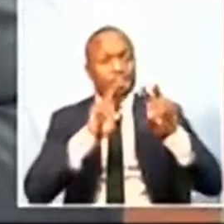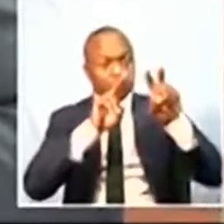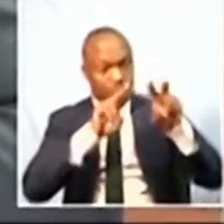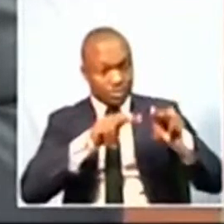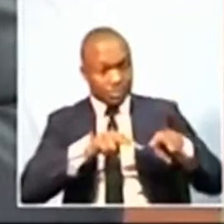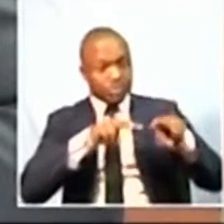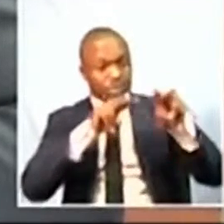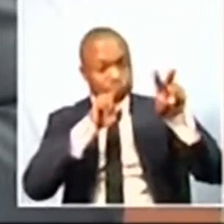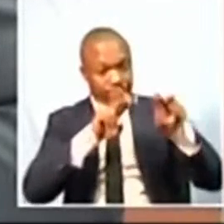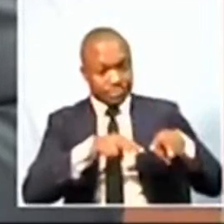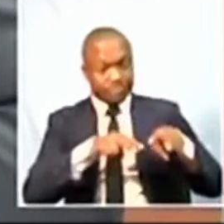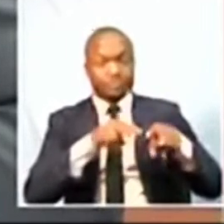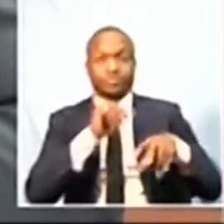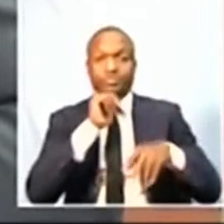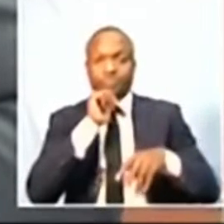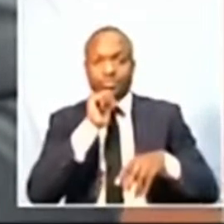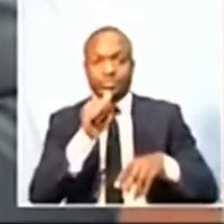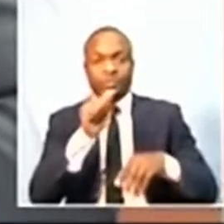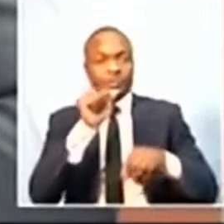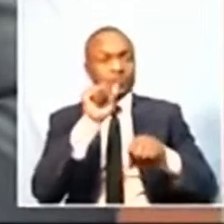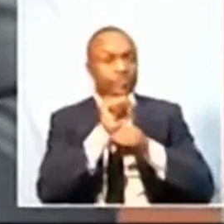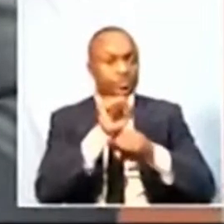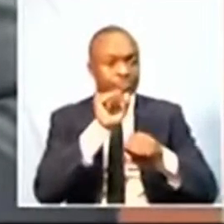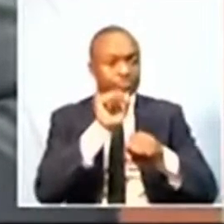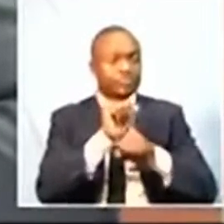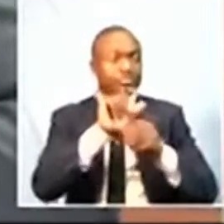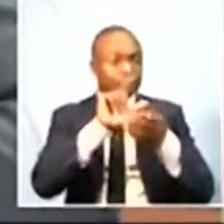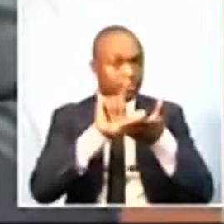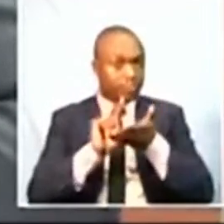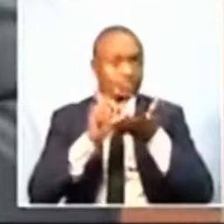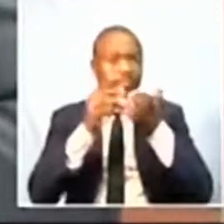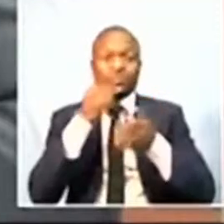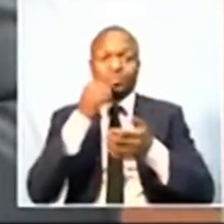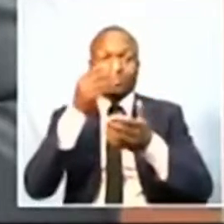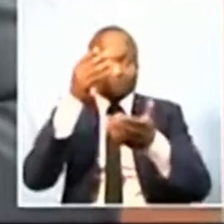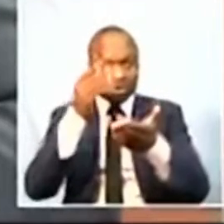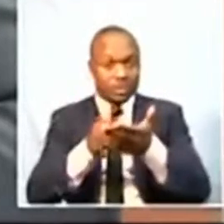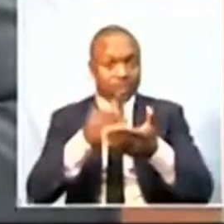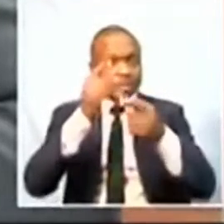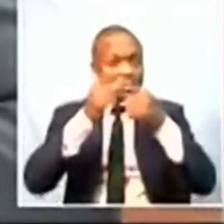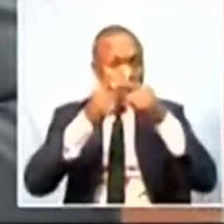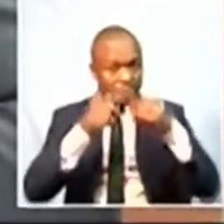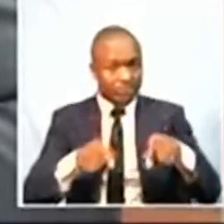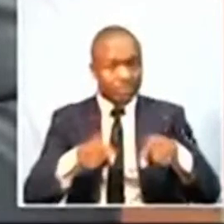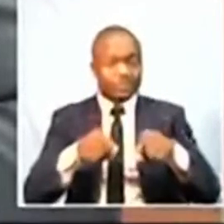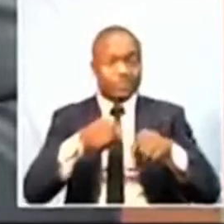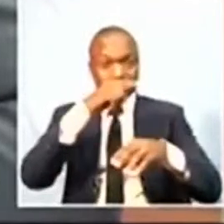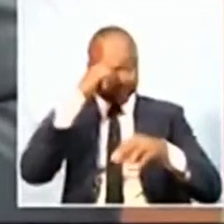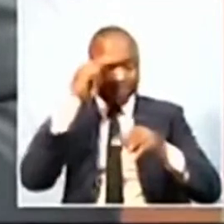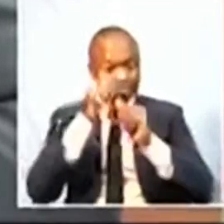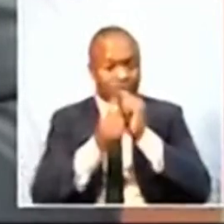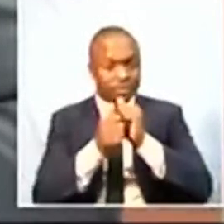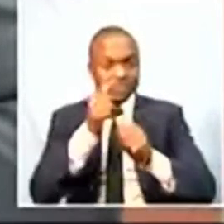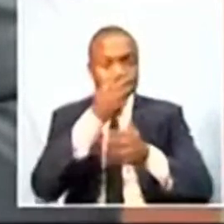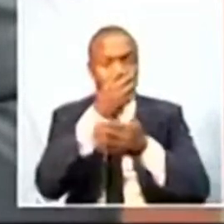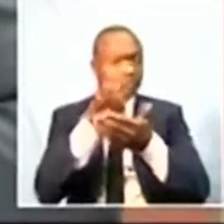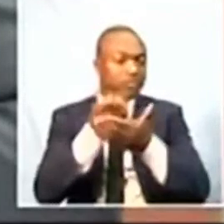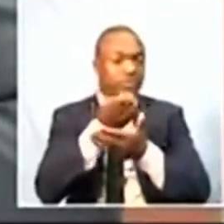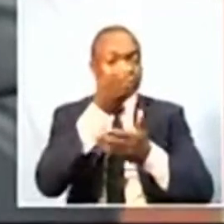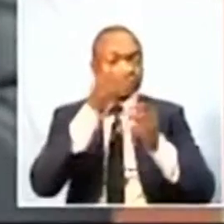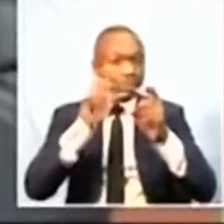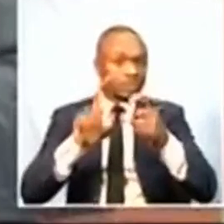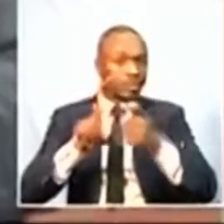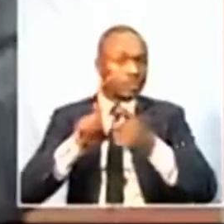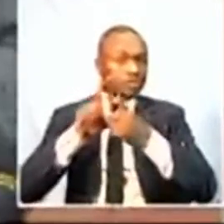observation on non-performing loans and wishes to state that this arose mainly from the economic challenges